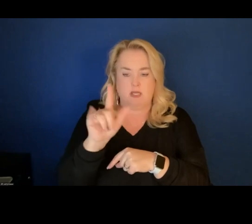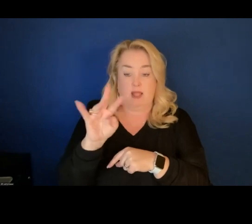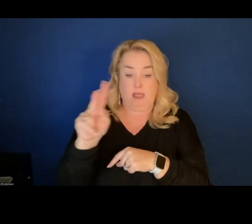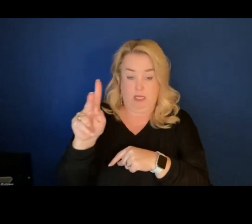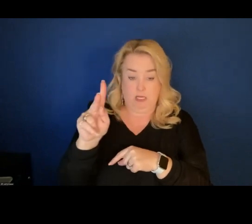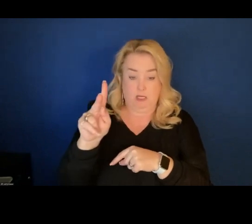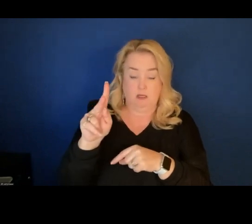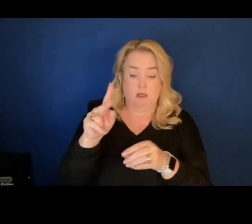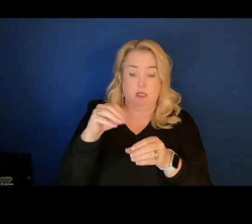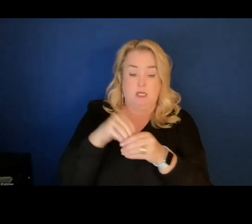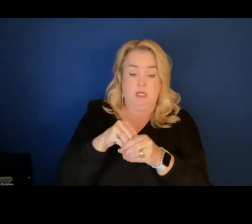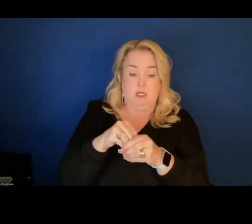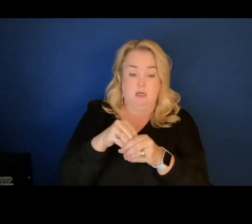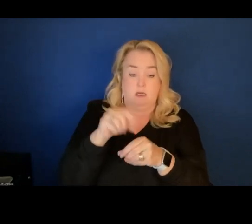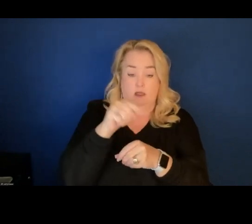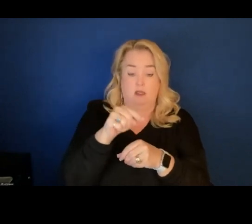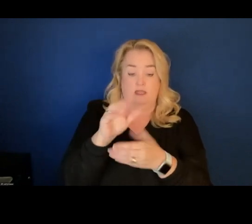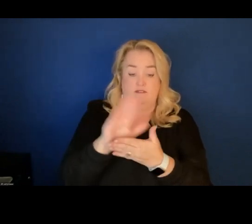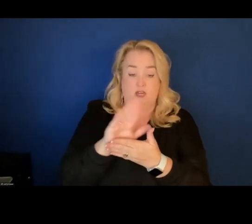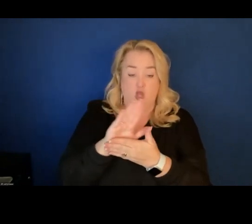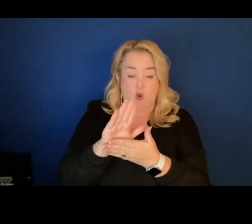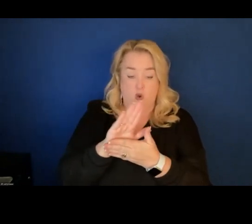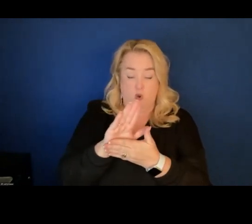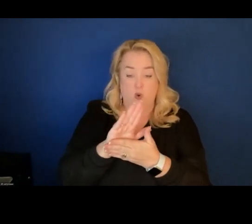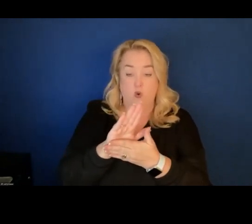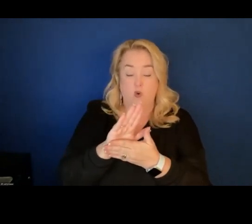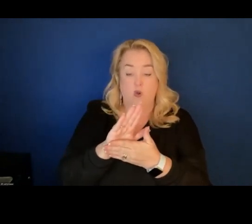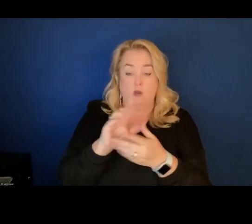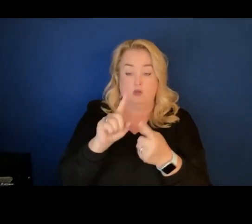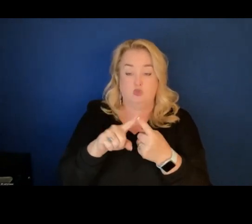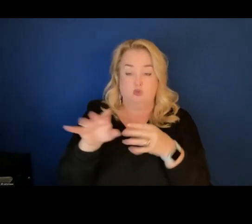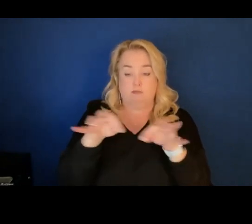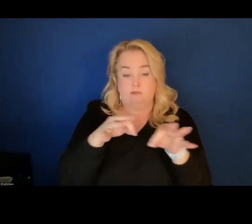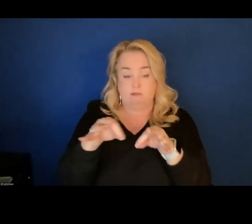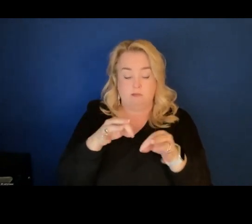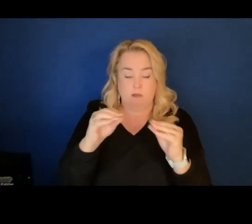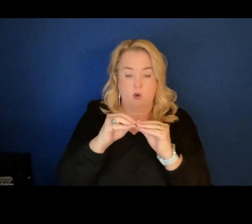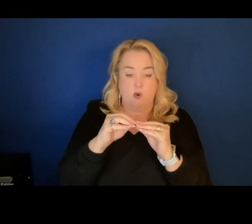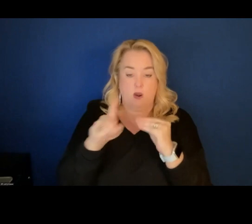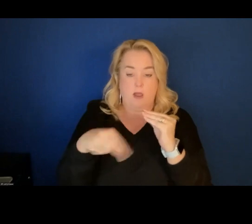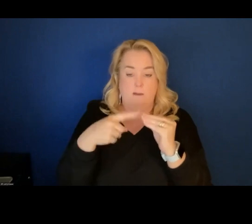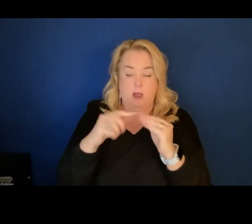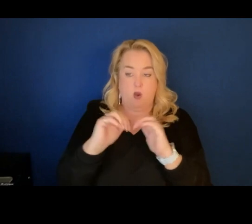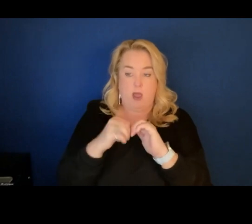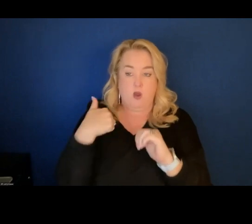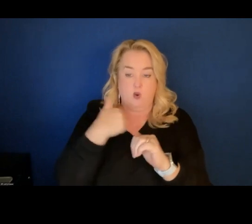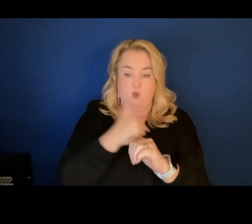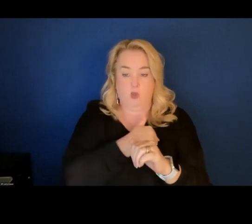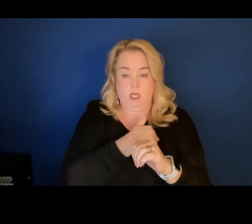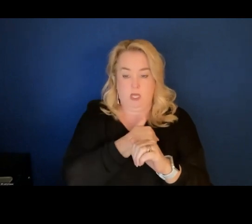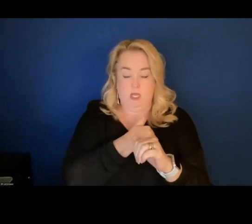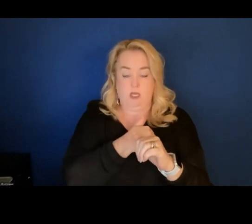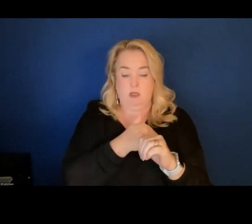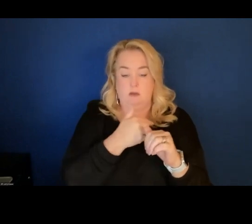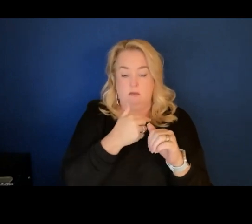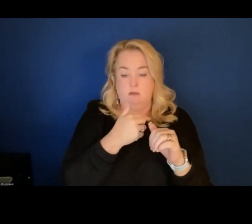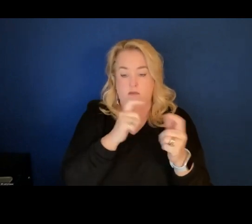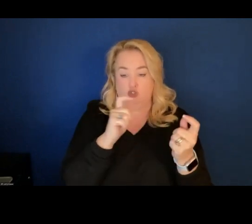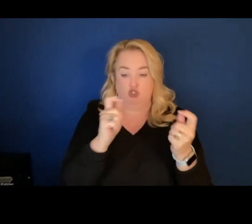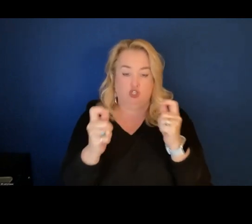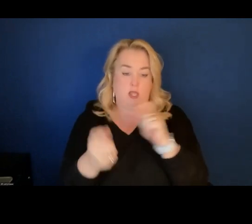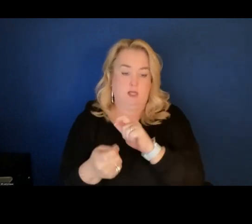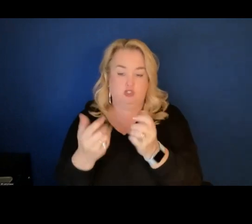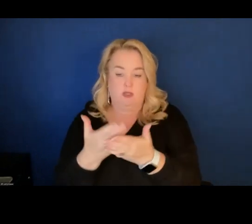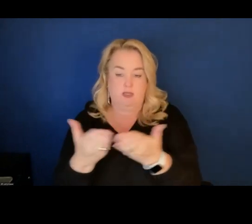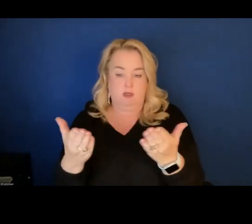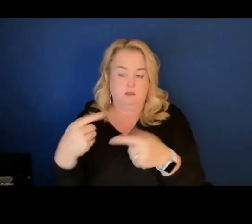chat to a video that kind of gives you a more detailed outline of how those things evolved for family needs over the